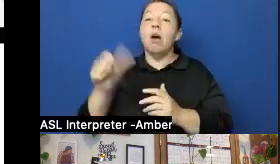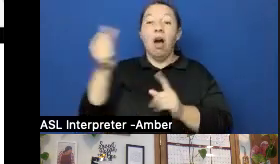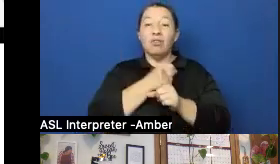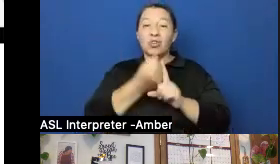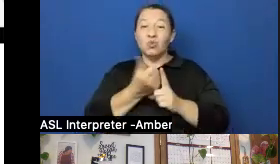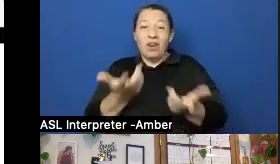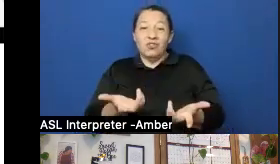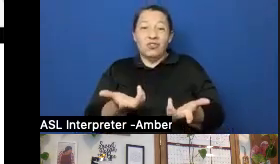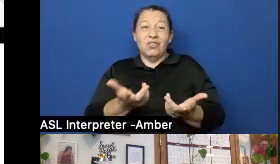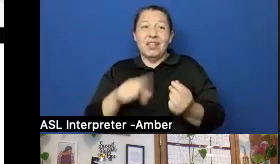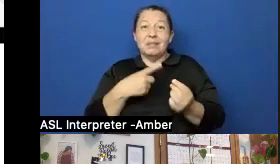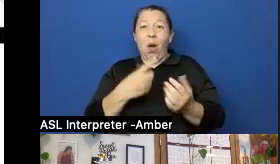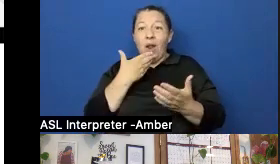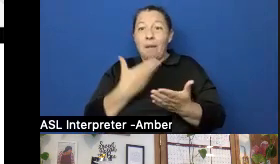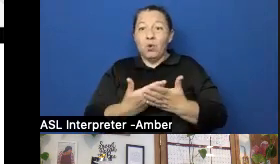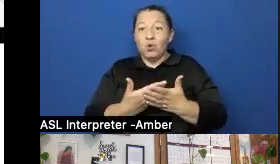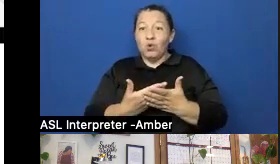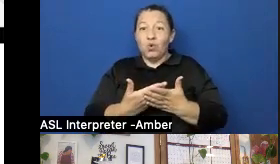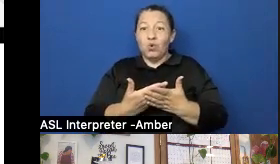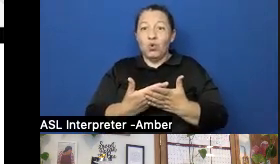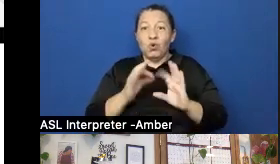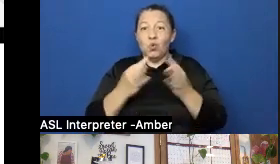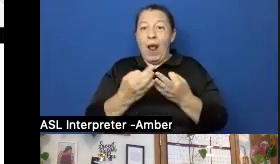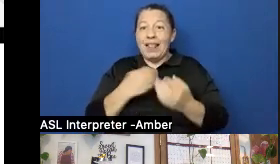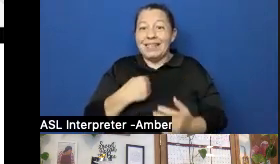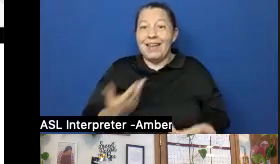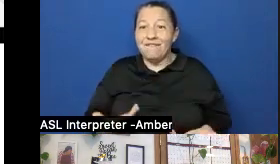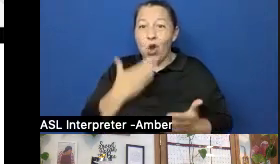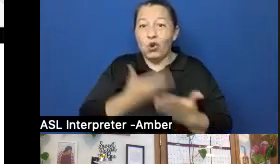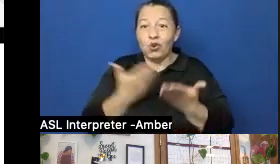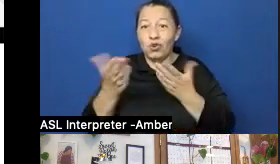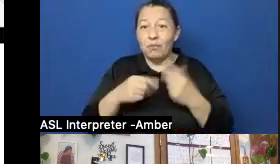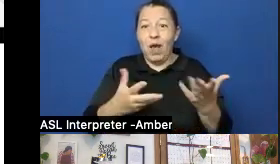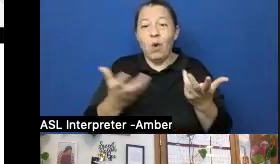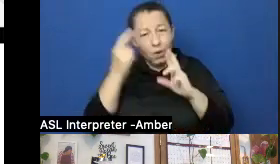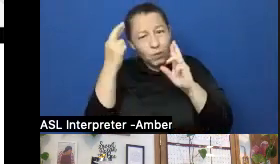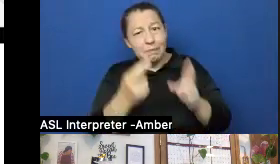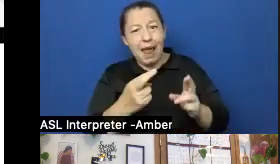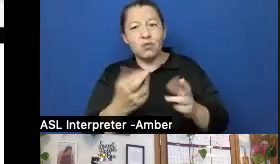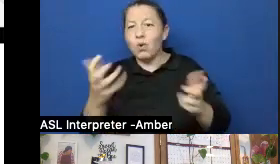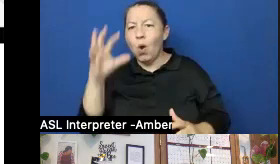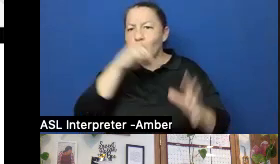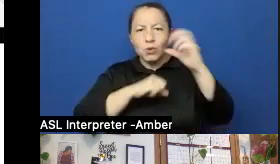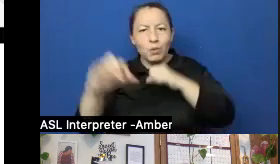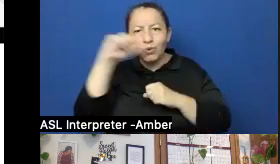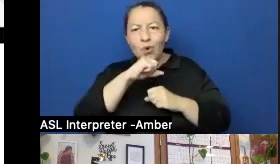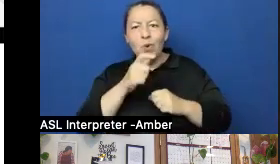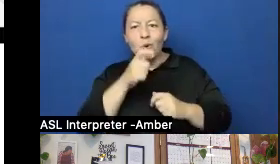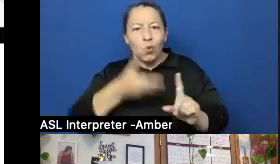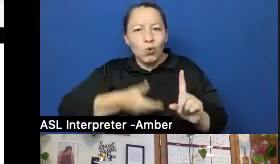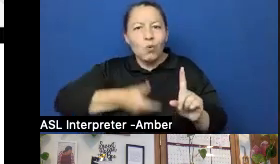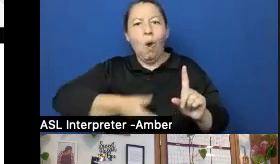just being a good relative or a good service provider. Like, I want to be respectful. I don't want to make assumptions about who you are or